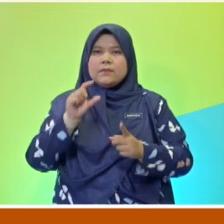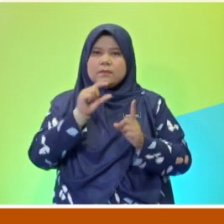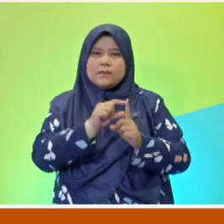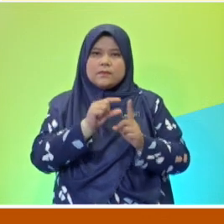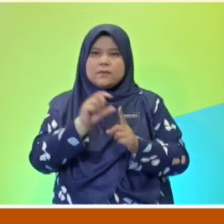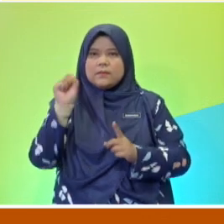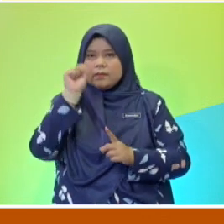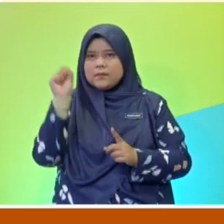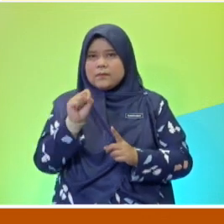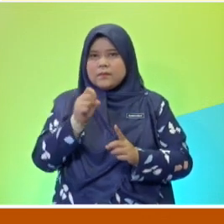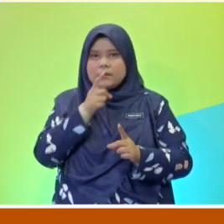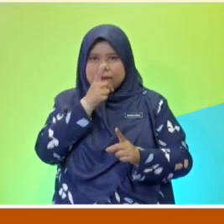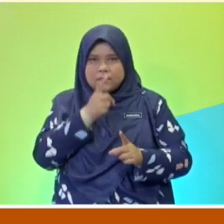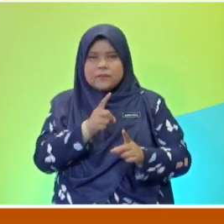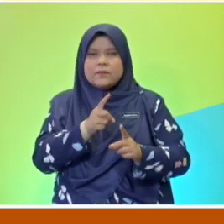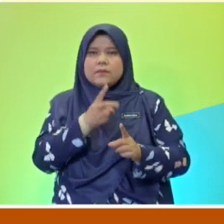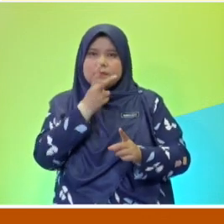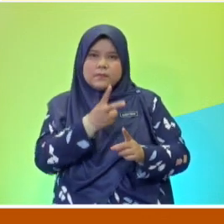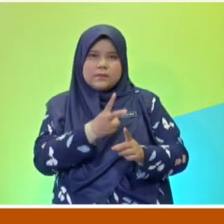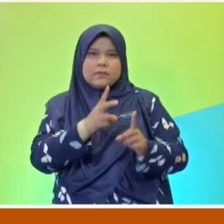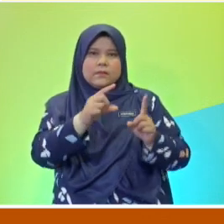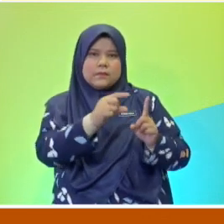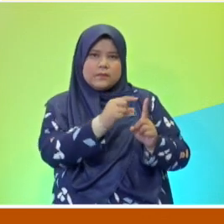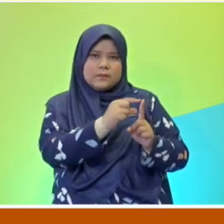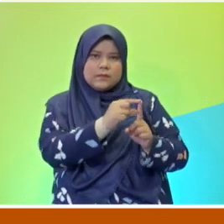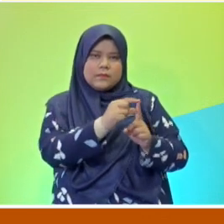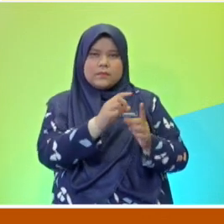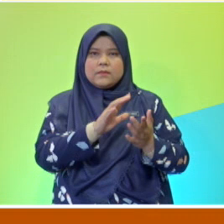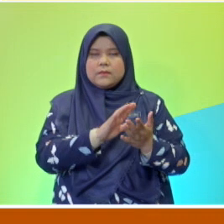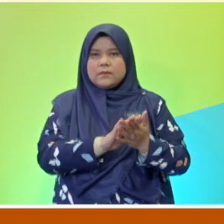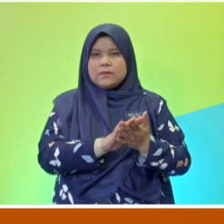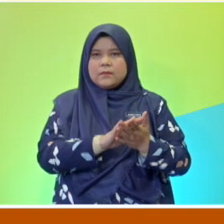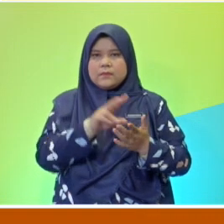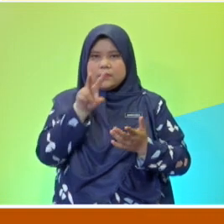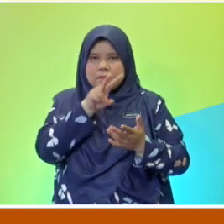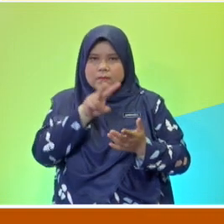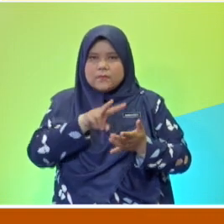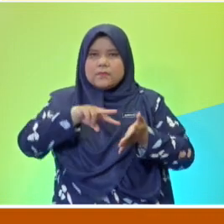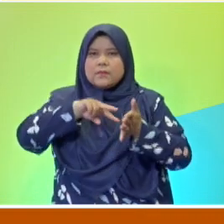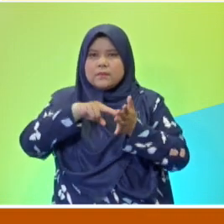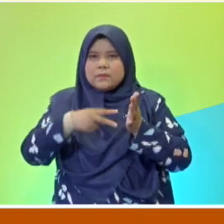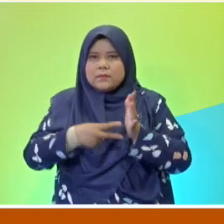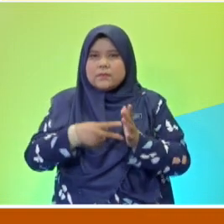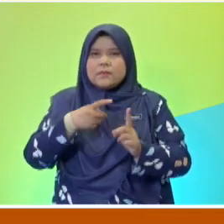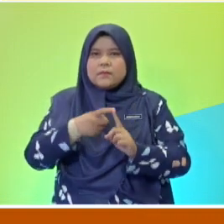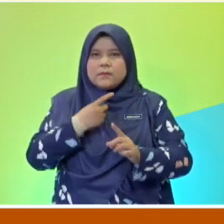to identify a word for each based on the meaning given in this table.